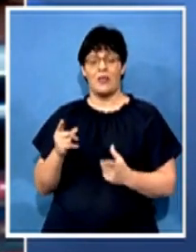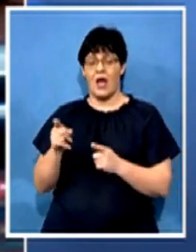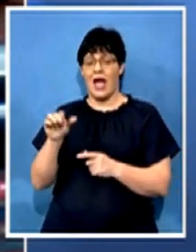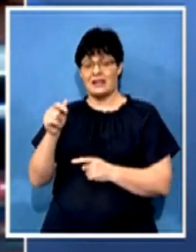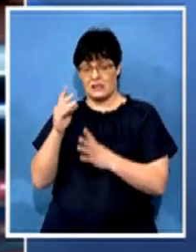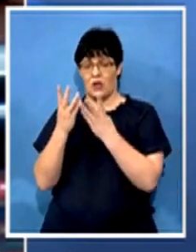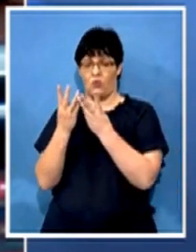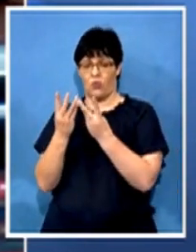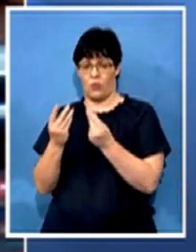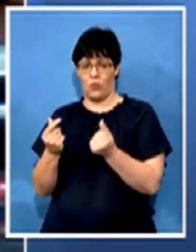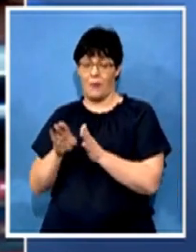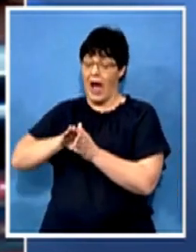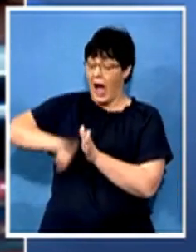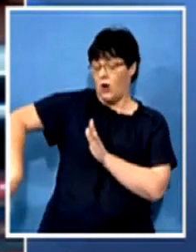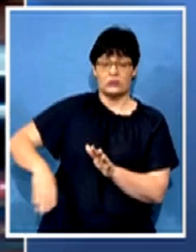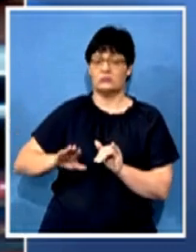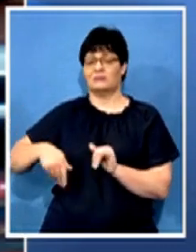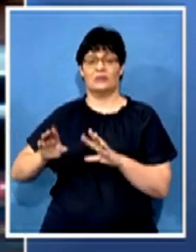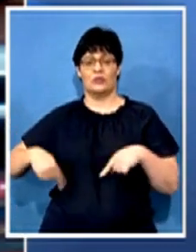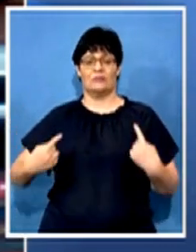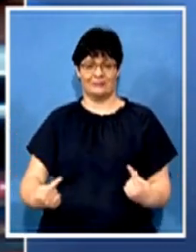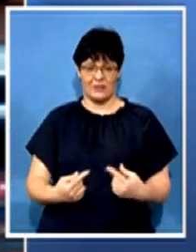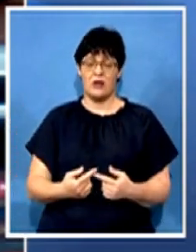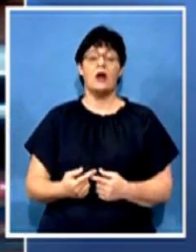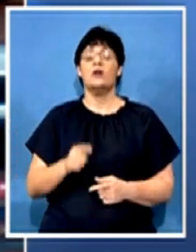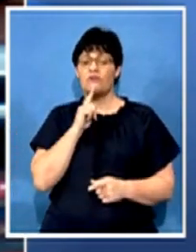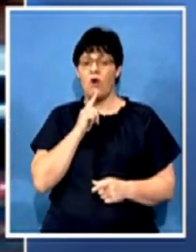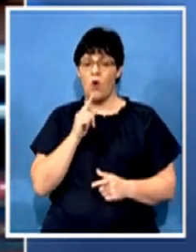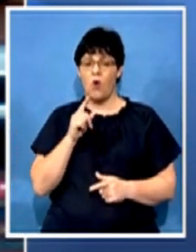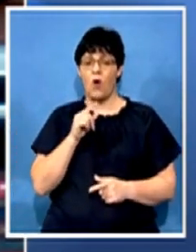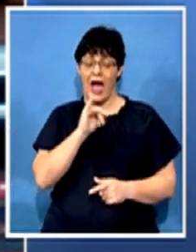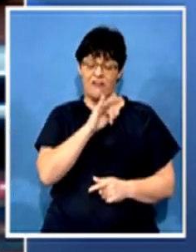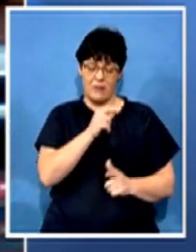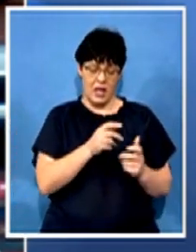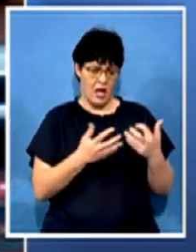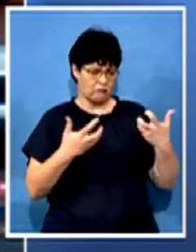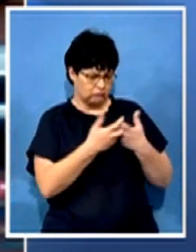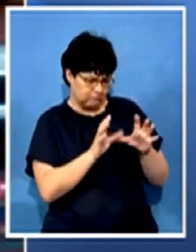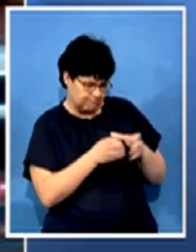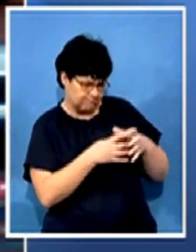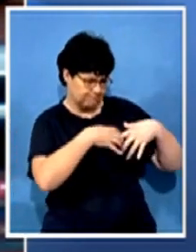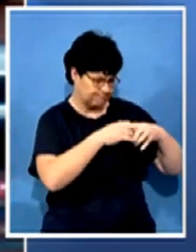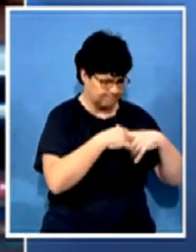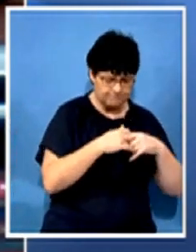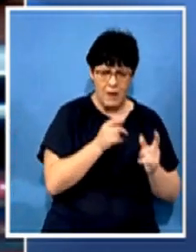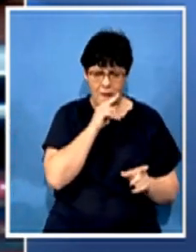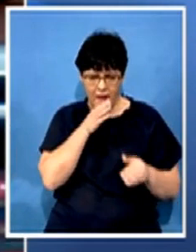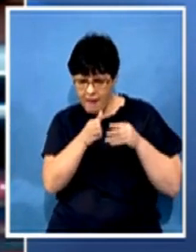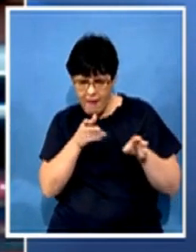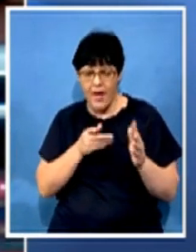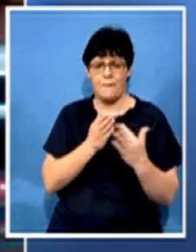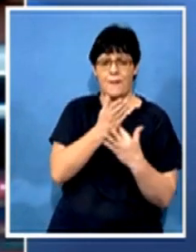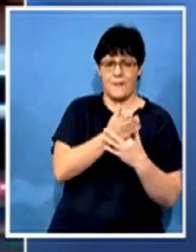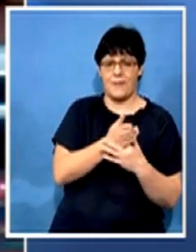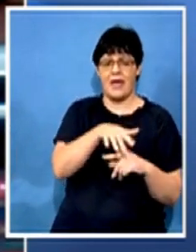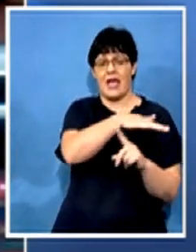the time when the IFP is regrouping and making sure that it makes inroads in a number of areas. So I see this by-election, in fact,